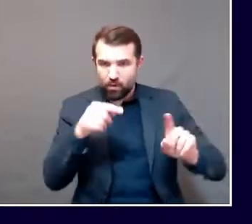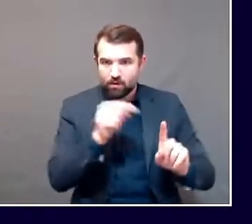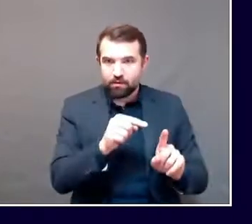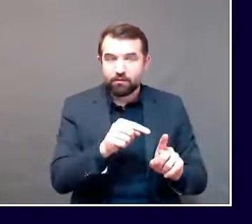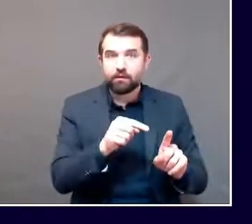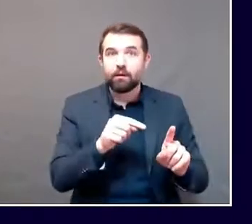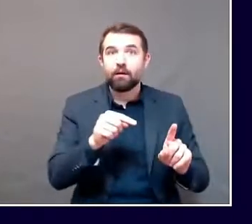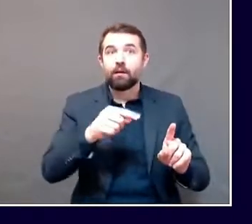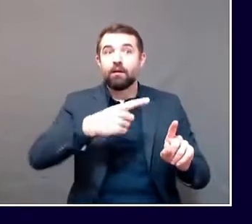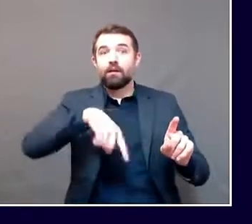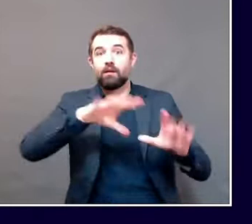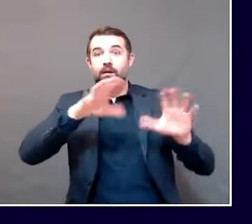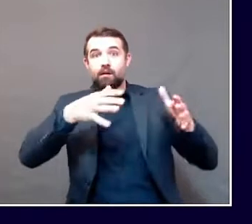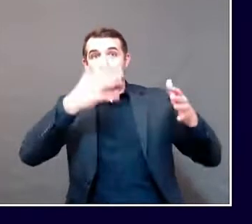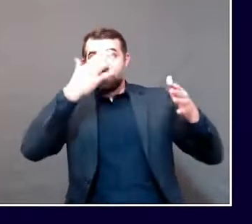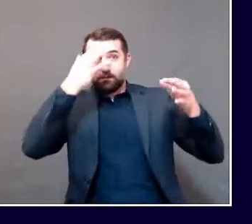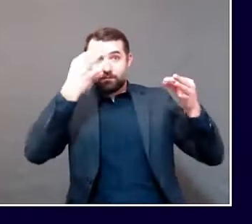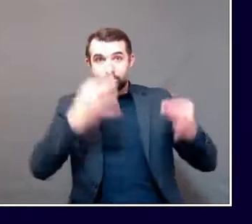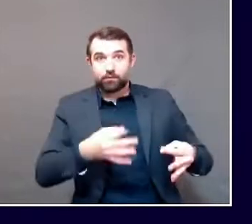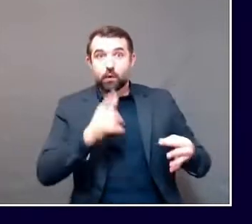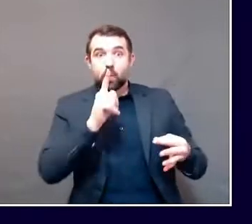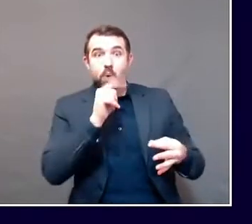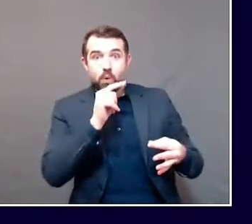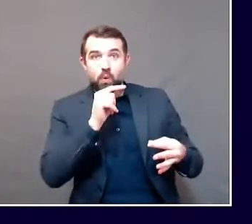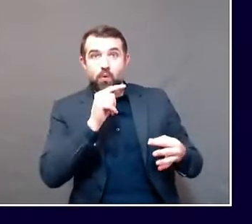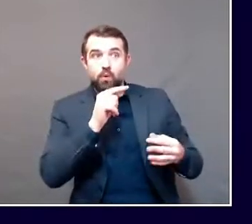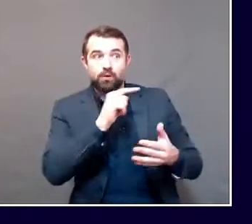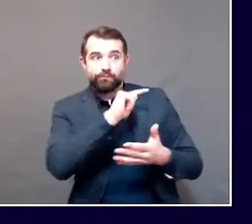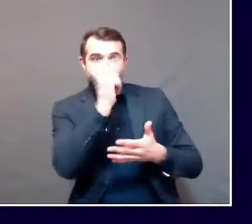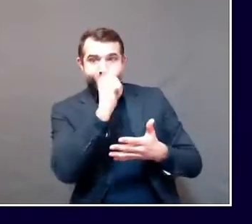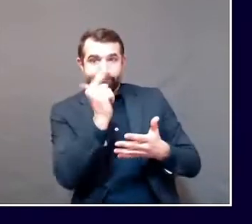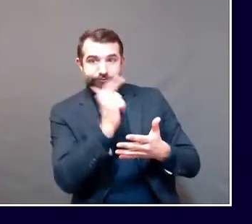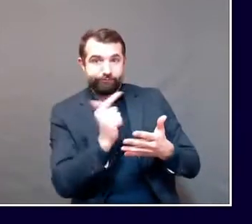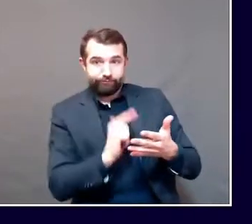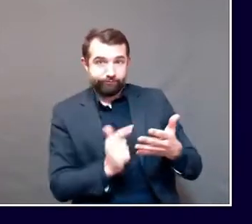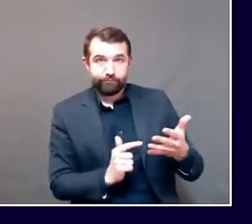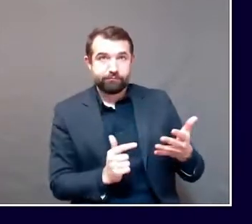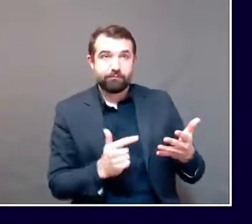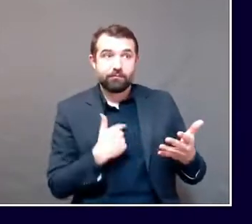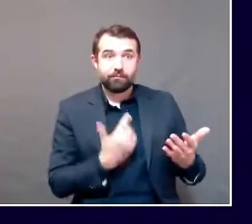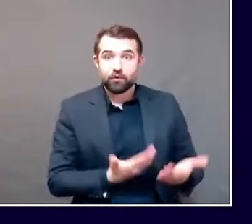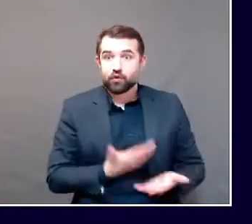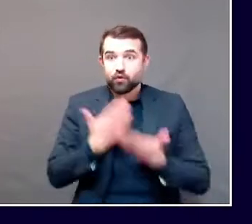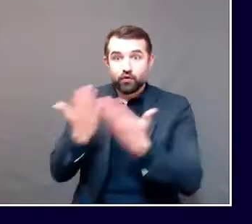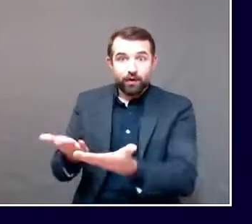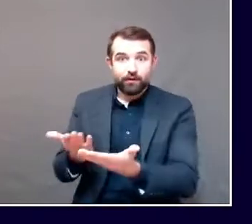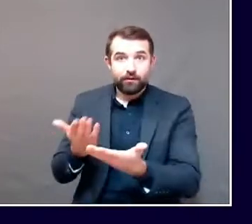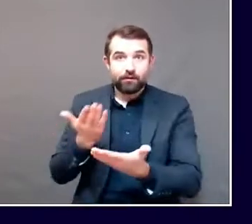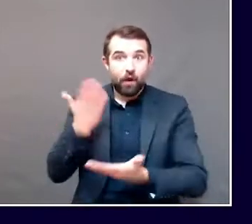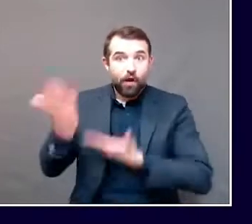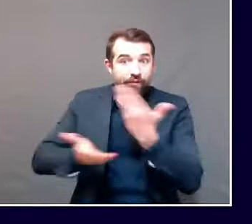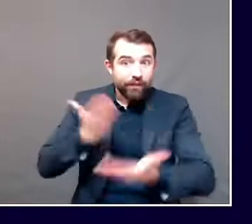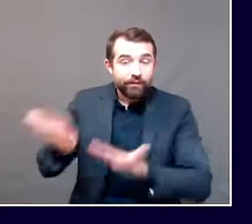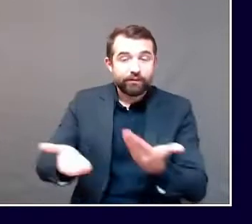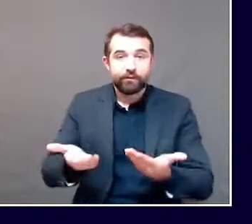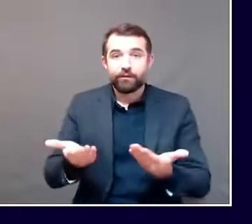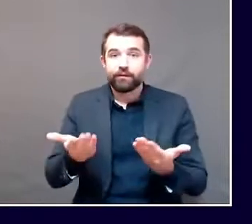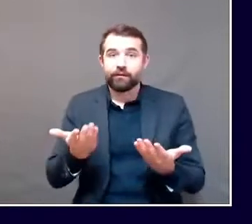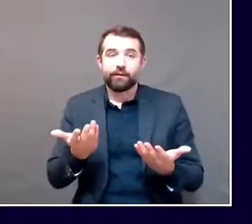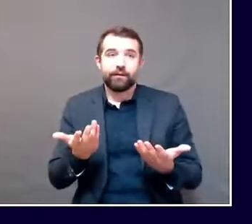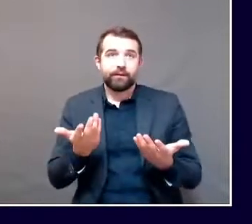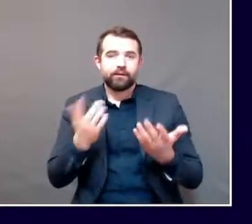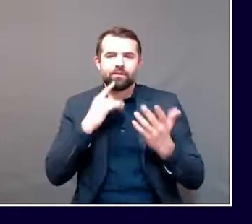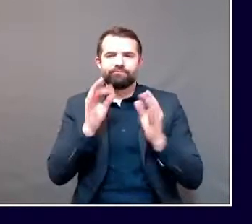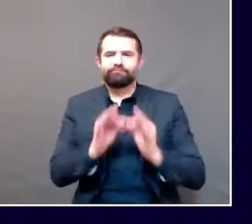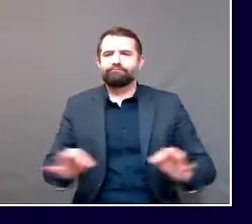schedule. There are very difficult scheduling constraints here. You don't want to vaccinate all of your ICU in one day,